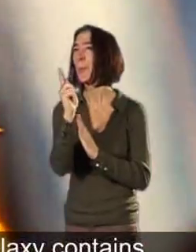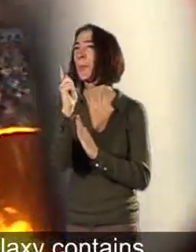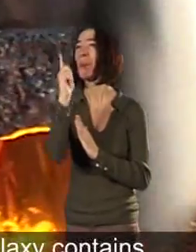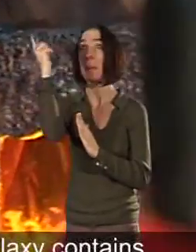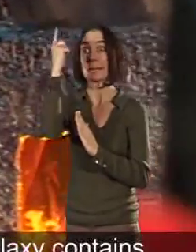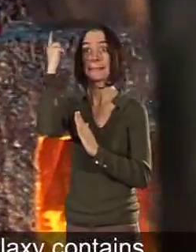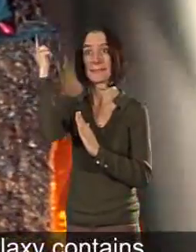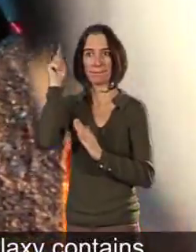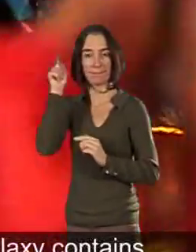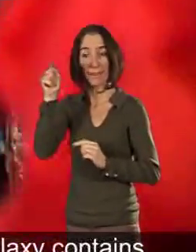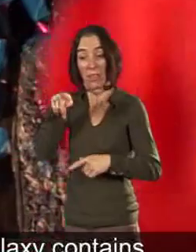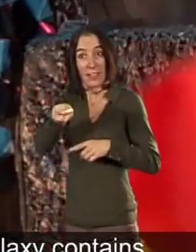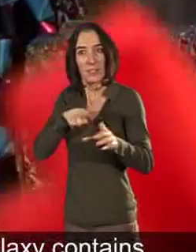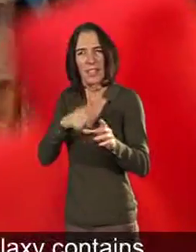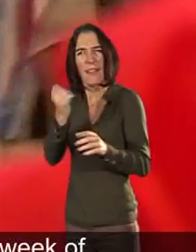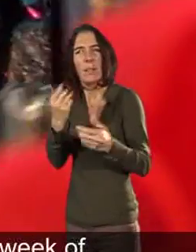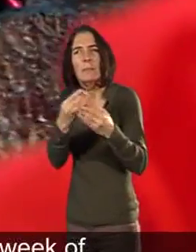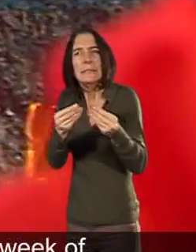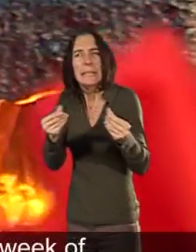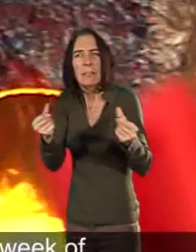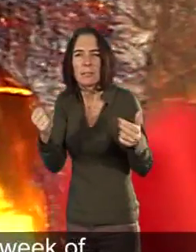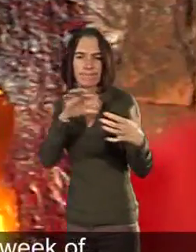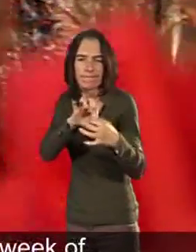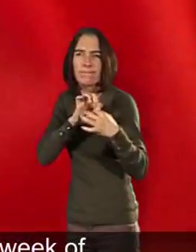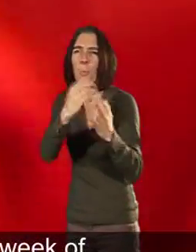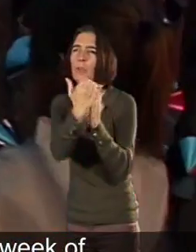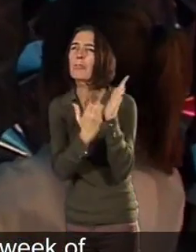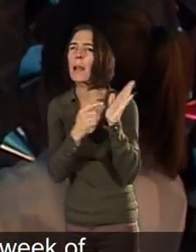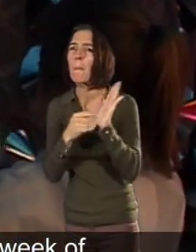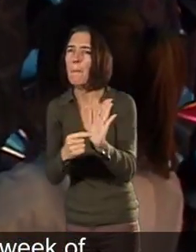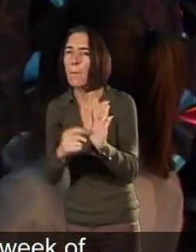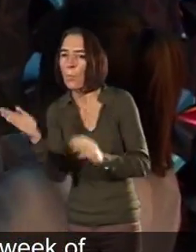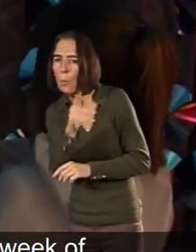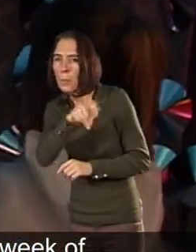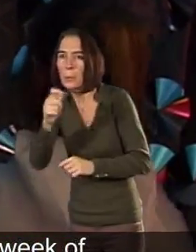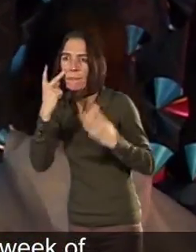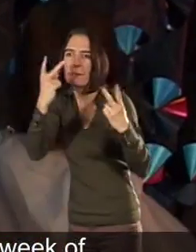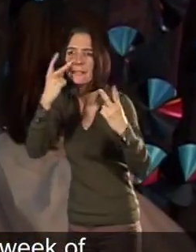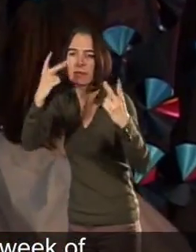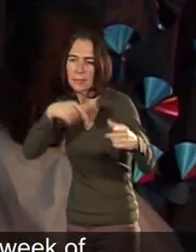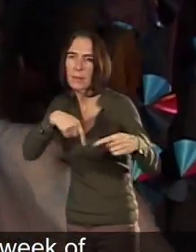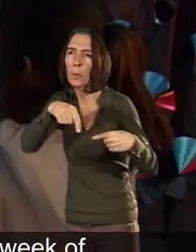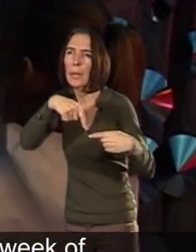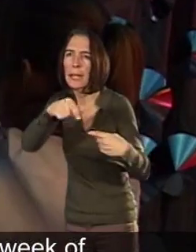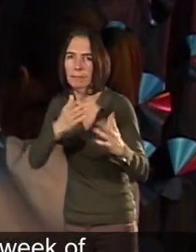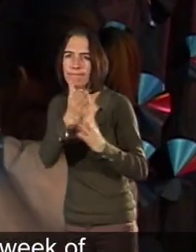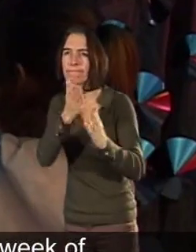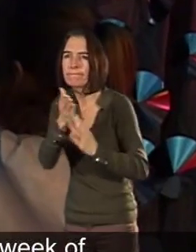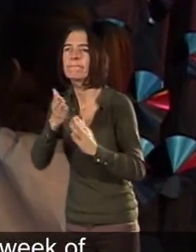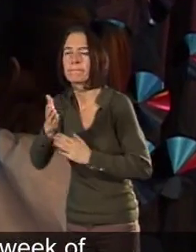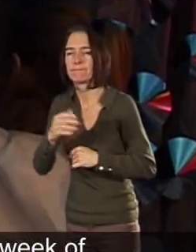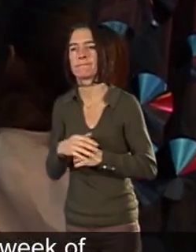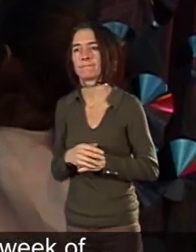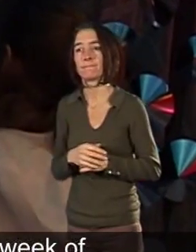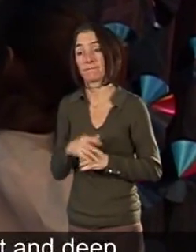Galaxy contains materials relevant to all areas of the curriculum, and all pupils visit space during a week of activities.